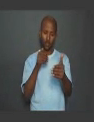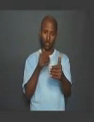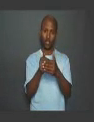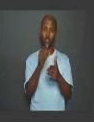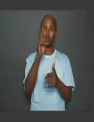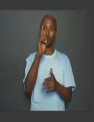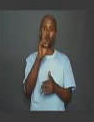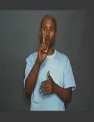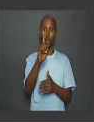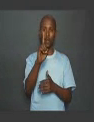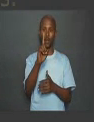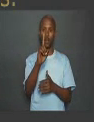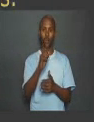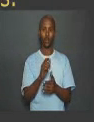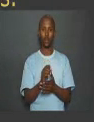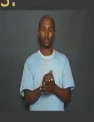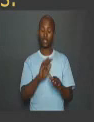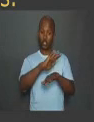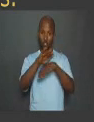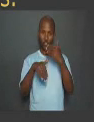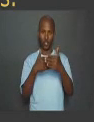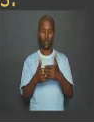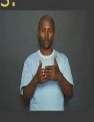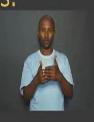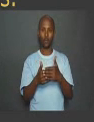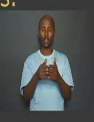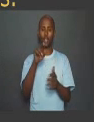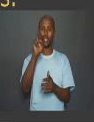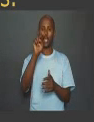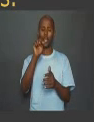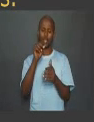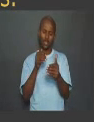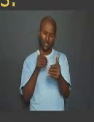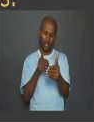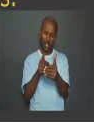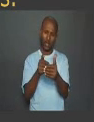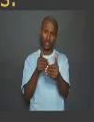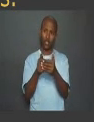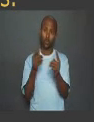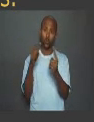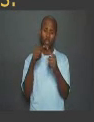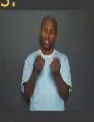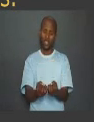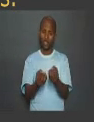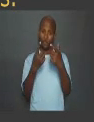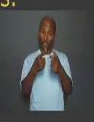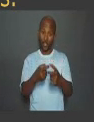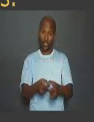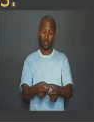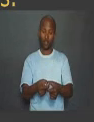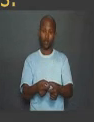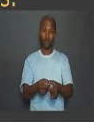toward 1. In general, as n tends toward infinity, if